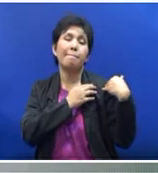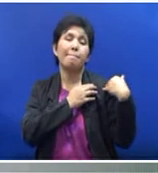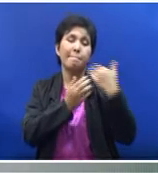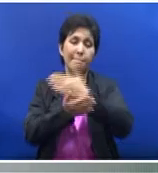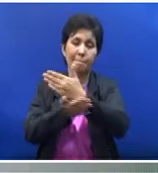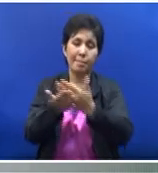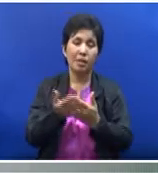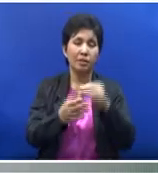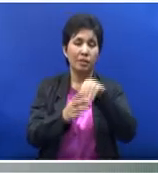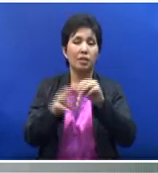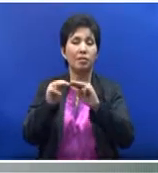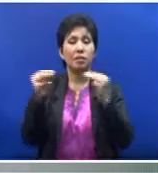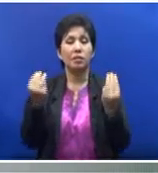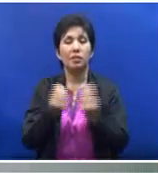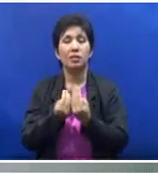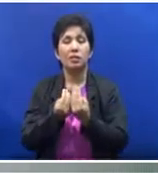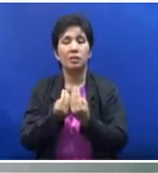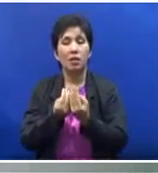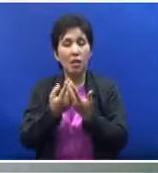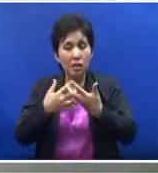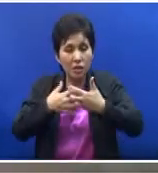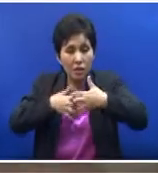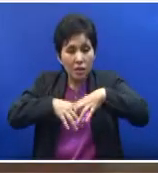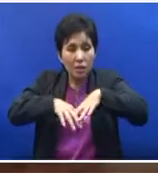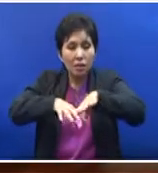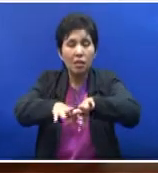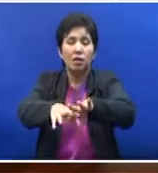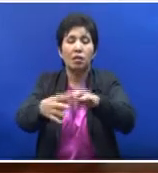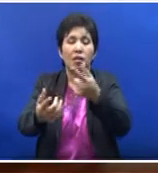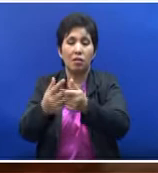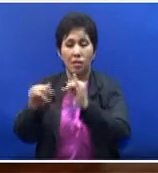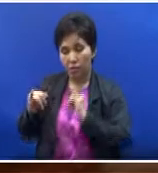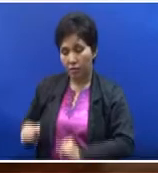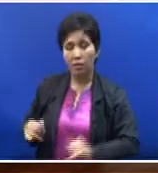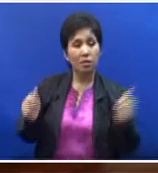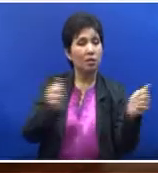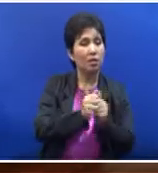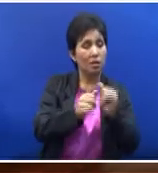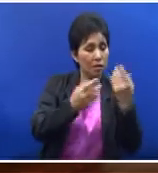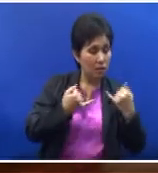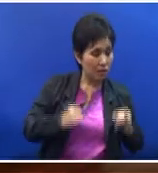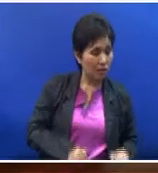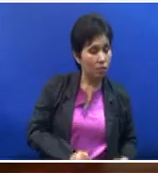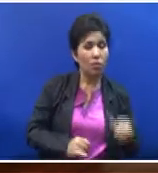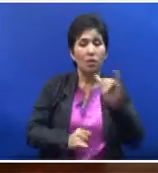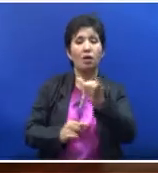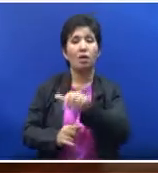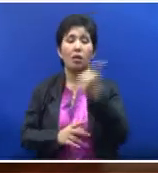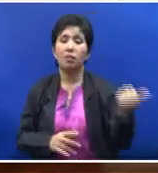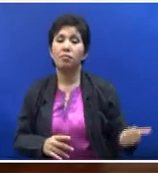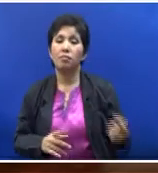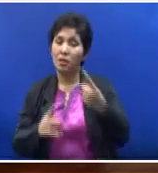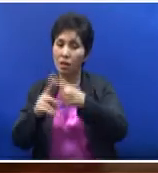other. Okay, society are interrelated from one individual to the other individual. Okay, when they